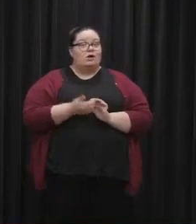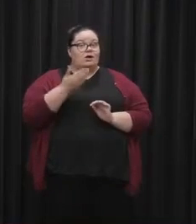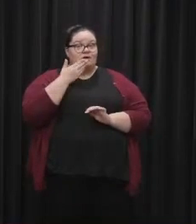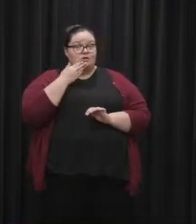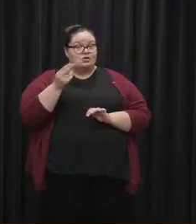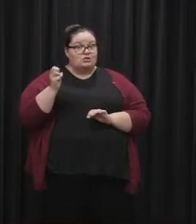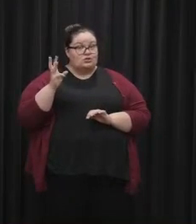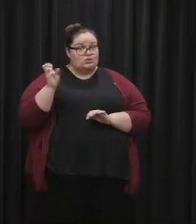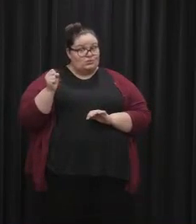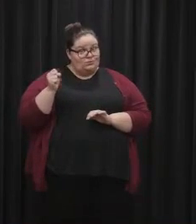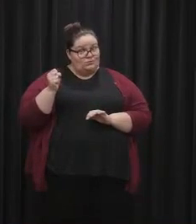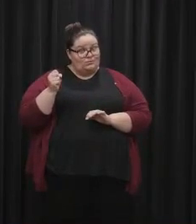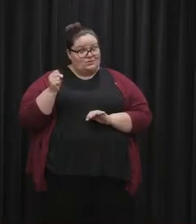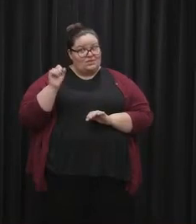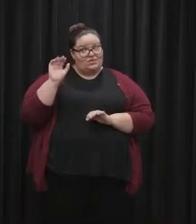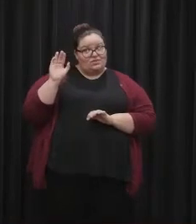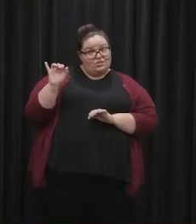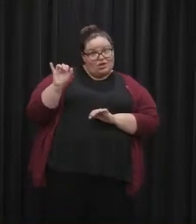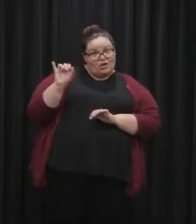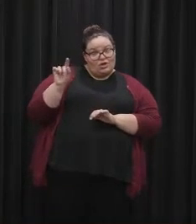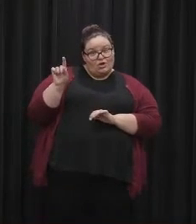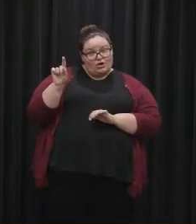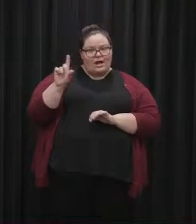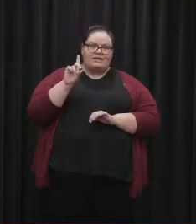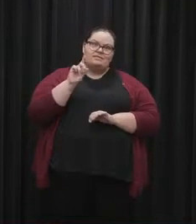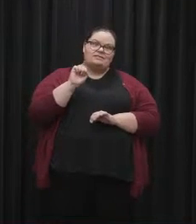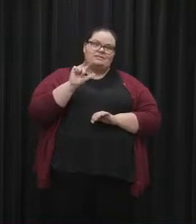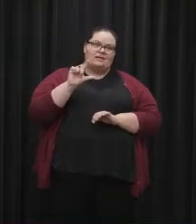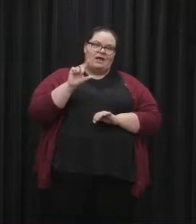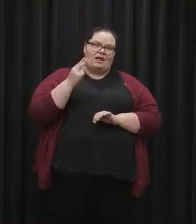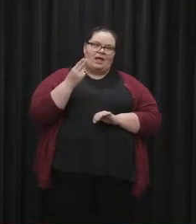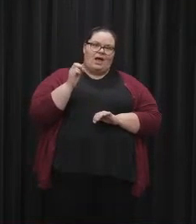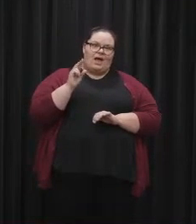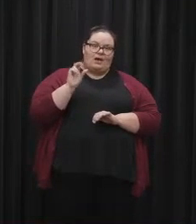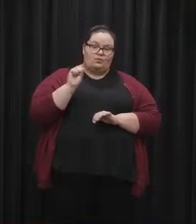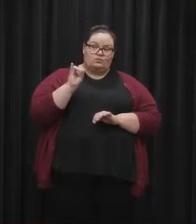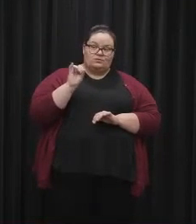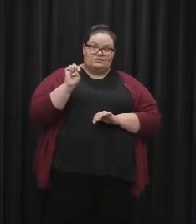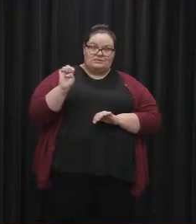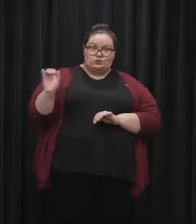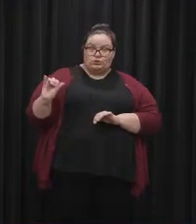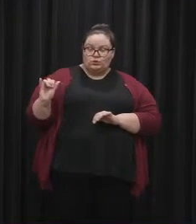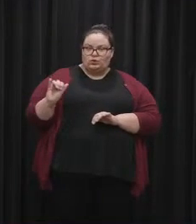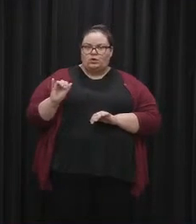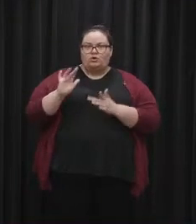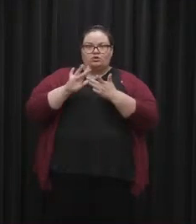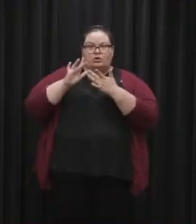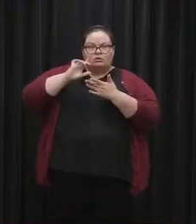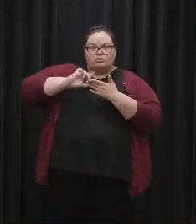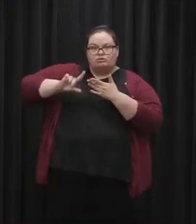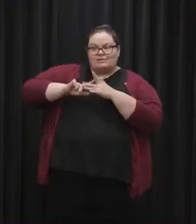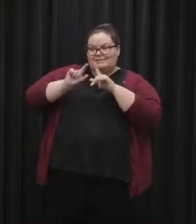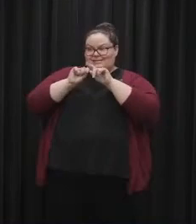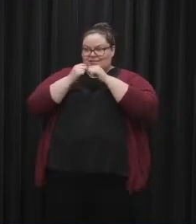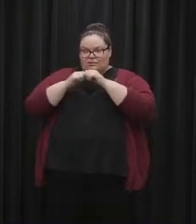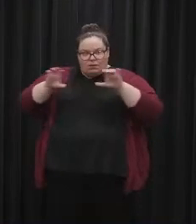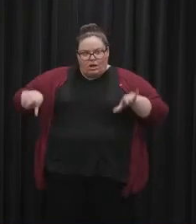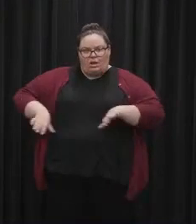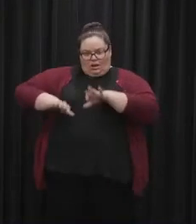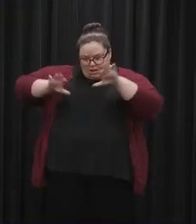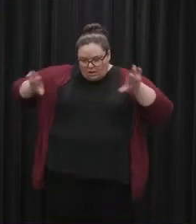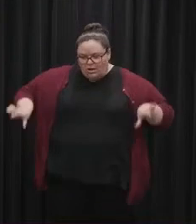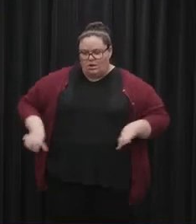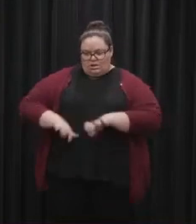news in Campbellton is thanks to, and Dalhousie, thanks to all of the contact tracers and everybody on our teams who have been working